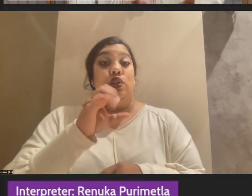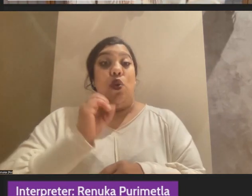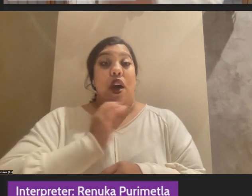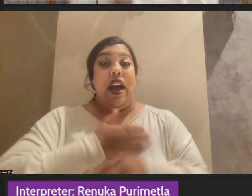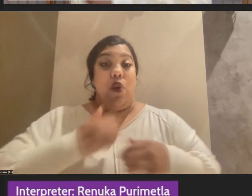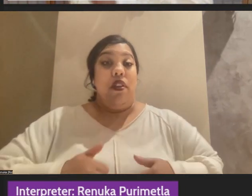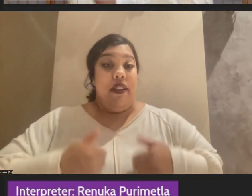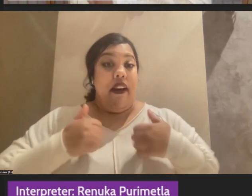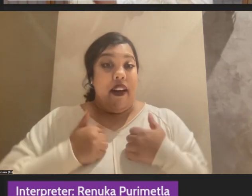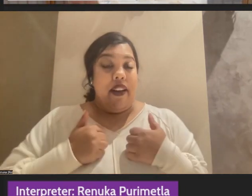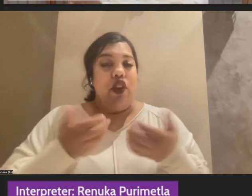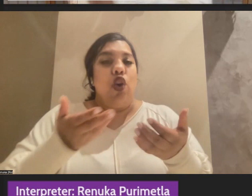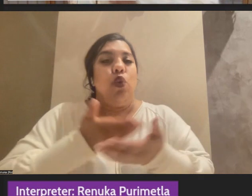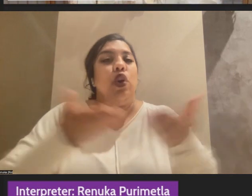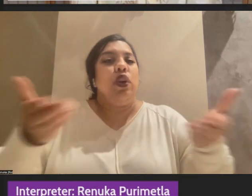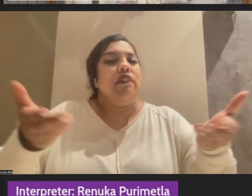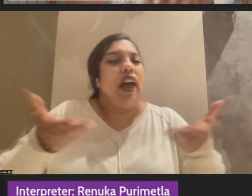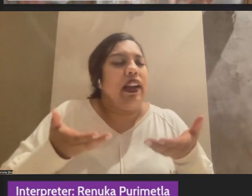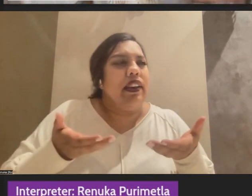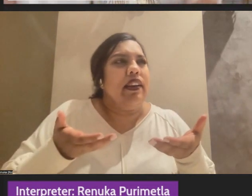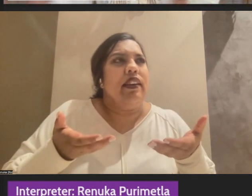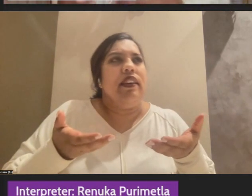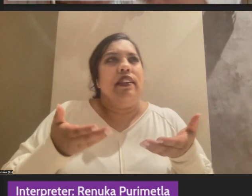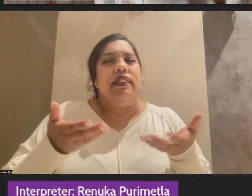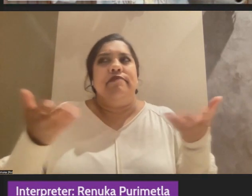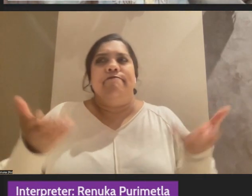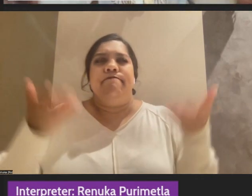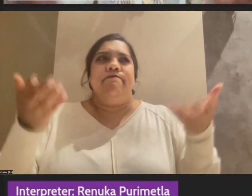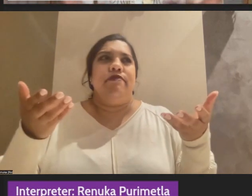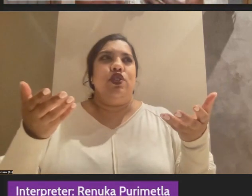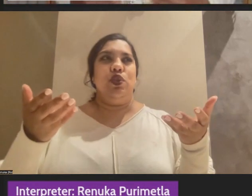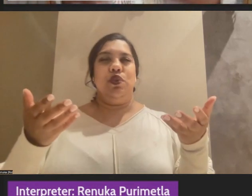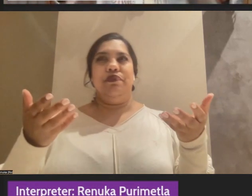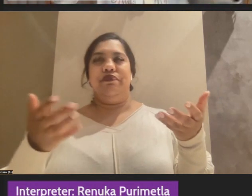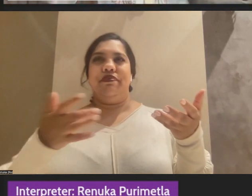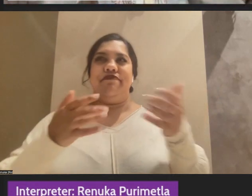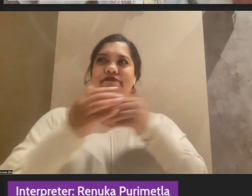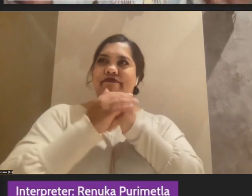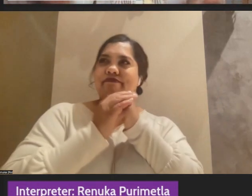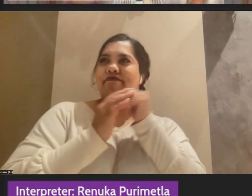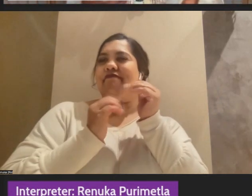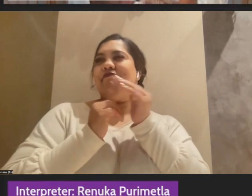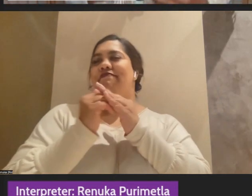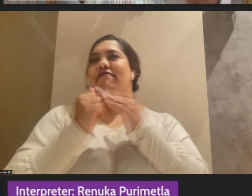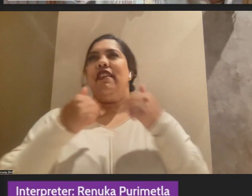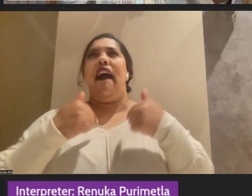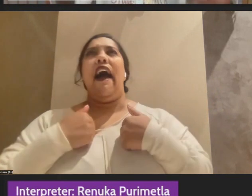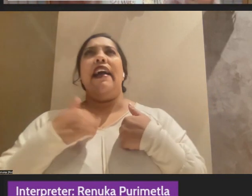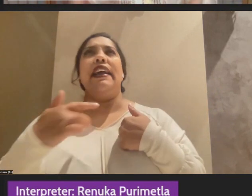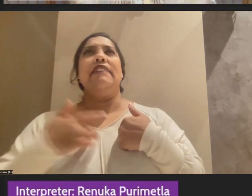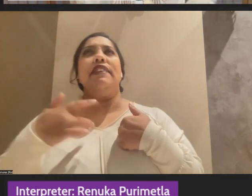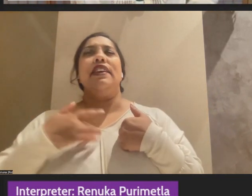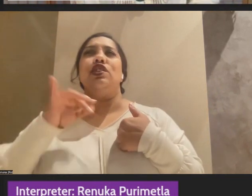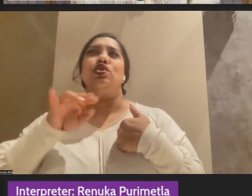to be in our own space of what brings me joy? What is my bliss? What